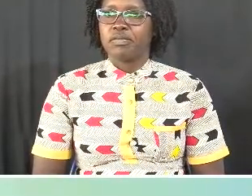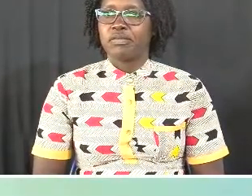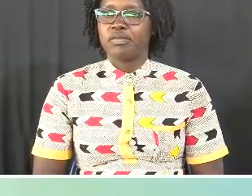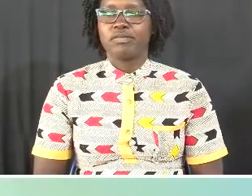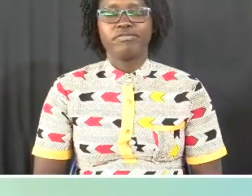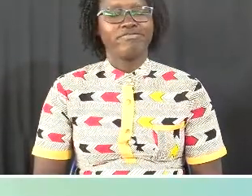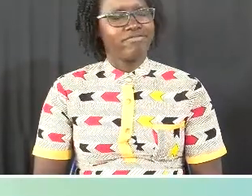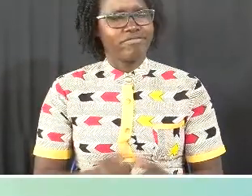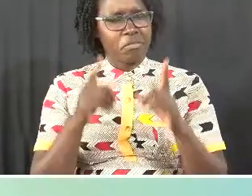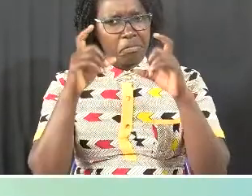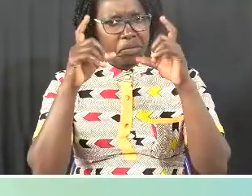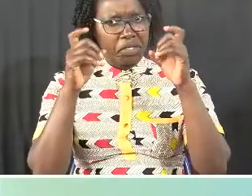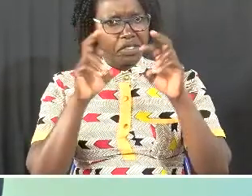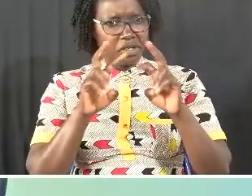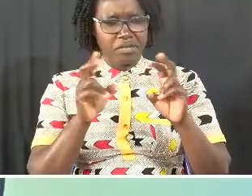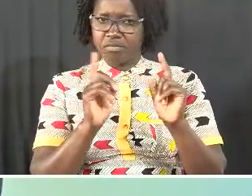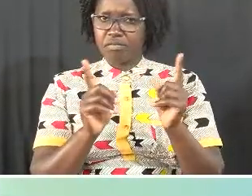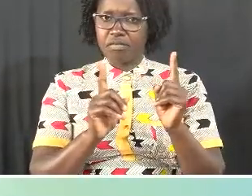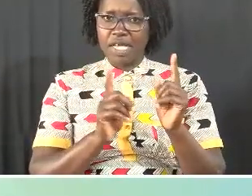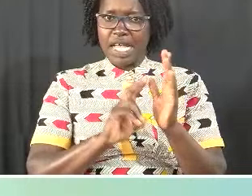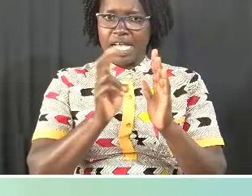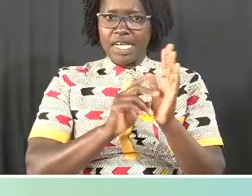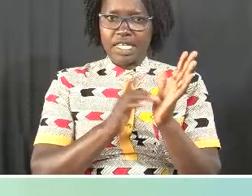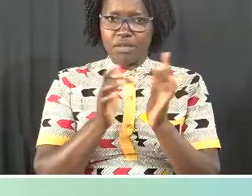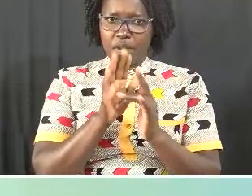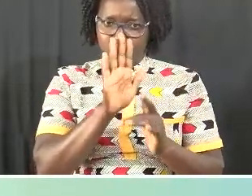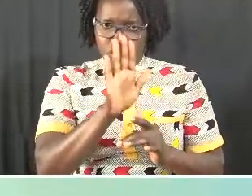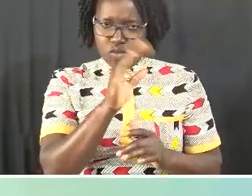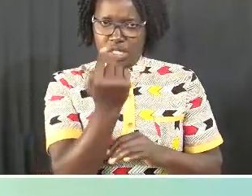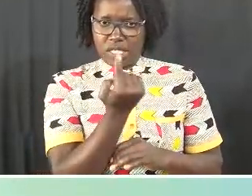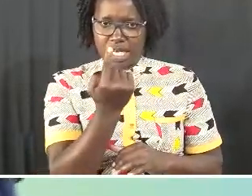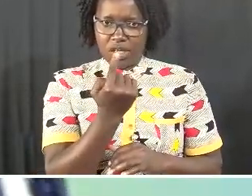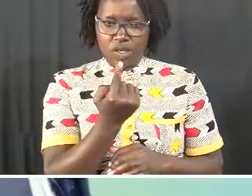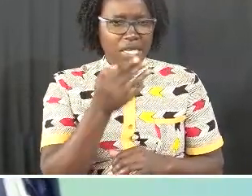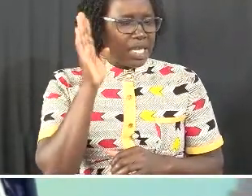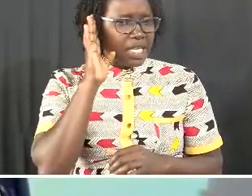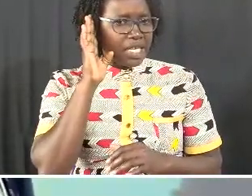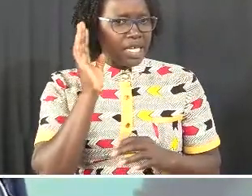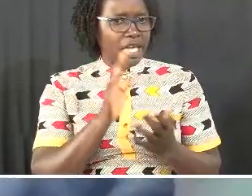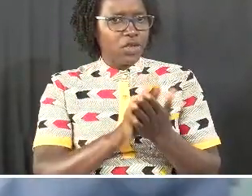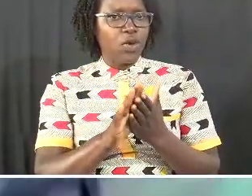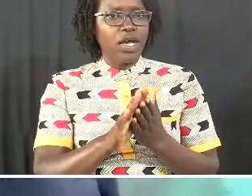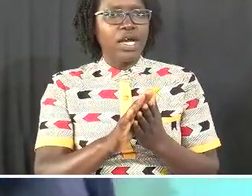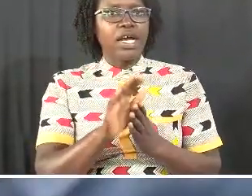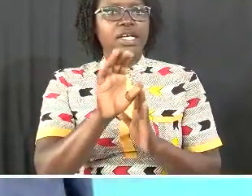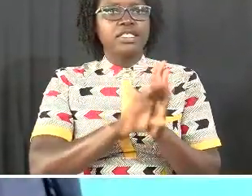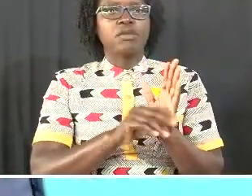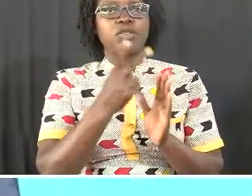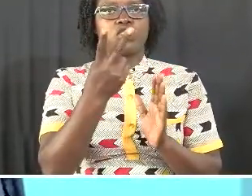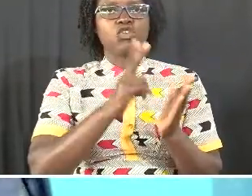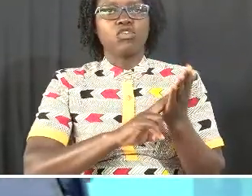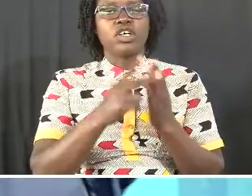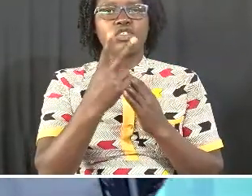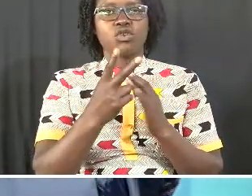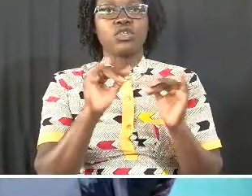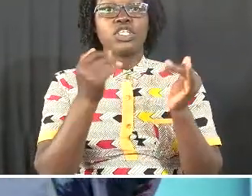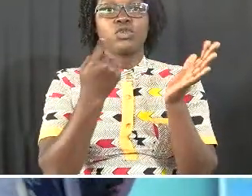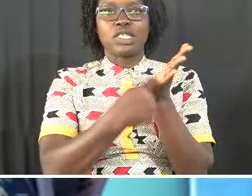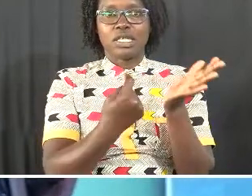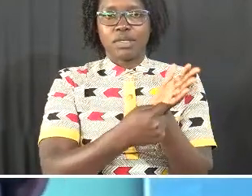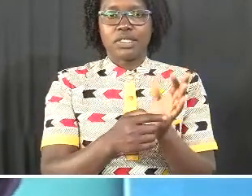preacher. Read your Bible for me. I want to hear your version of chapter 2, verse 2.